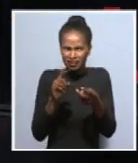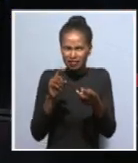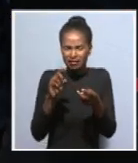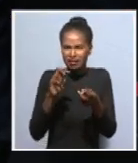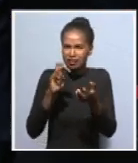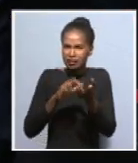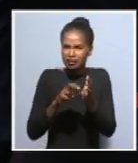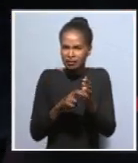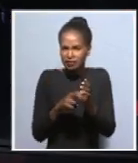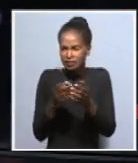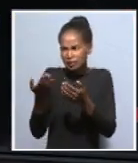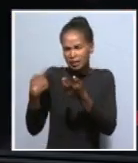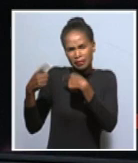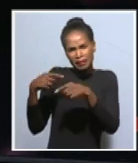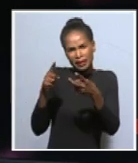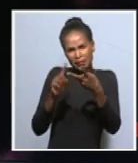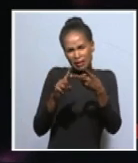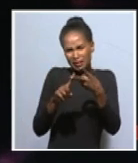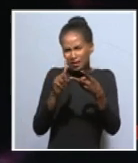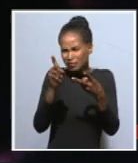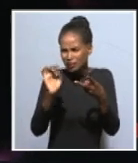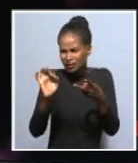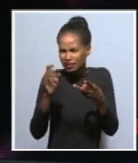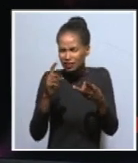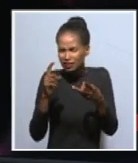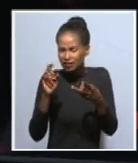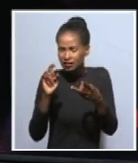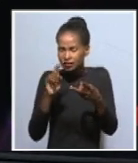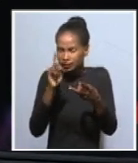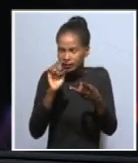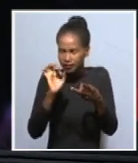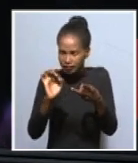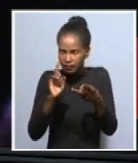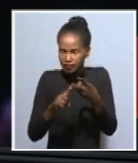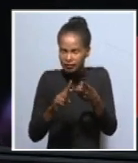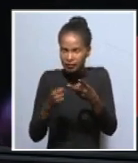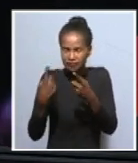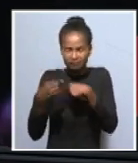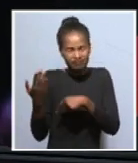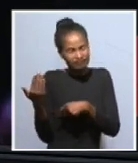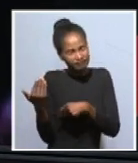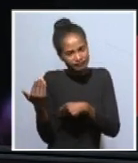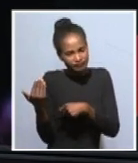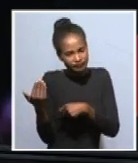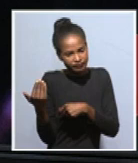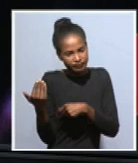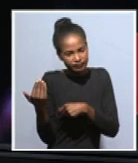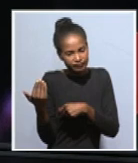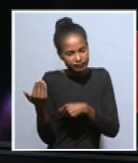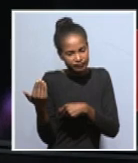and interest rates, maybe if you can just elaborate. Yeah. Fanuel, as far as the collateral question is concerned, can you shed more light,